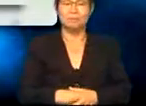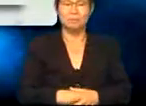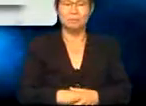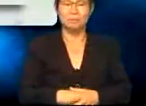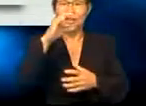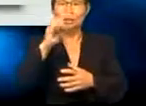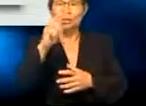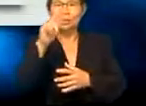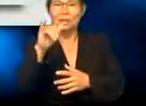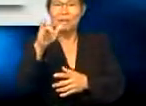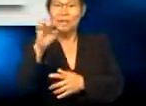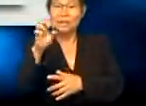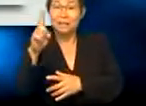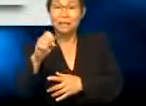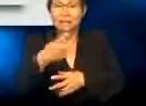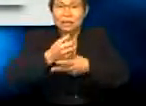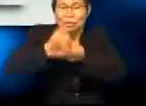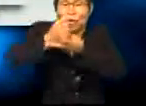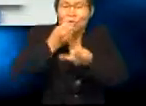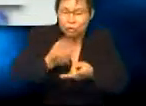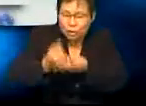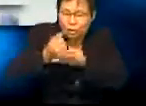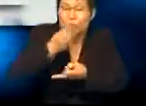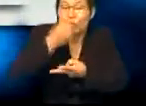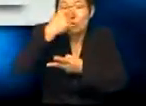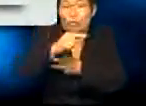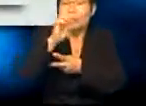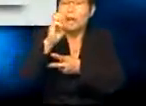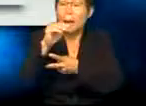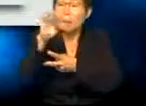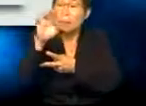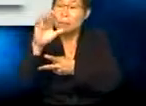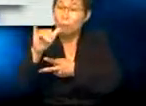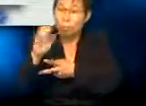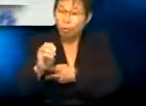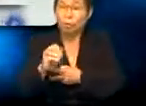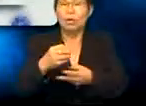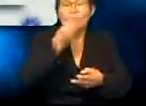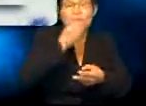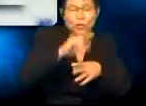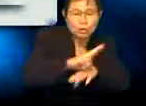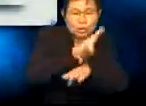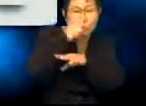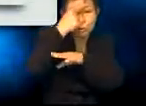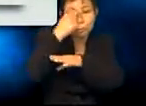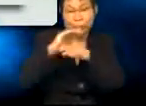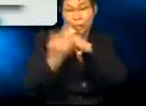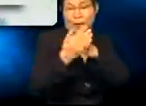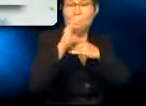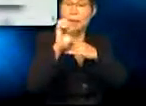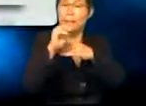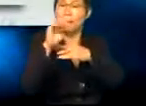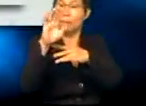The cotyledon stores food for the embryo. This food is used by the embryo when